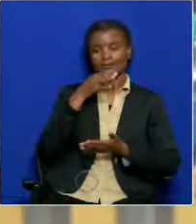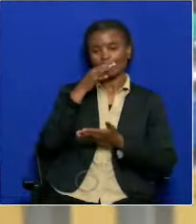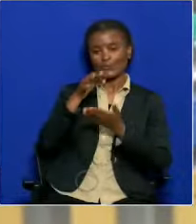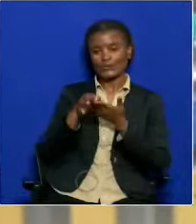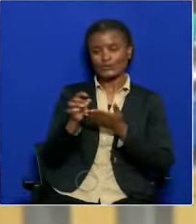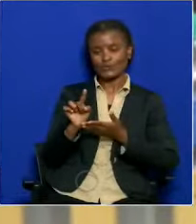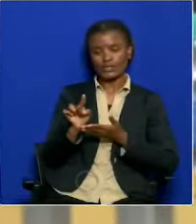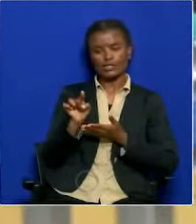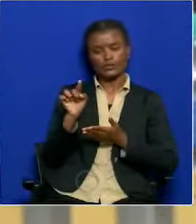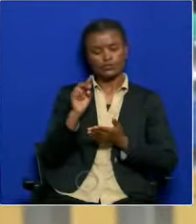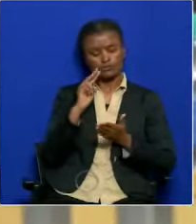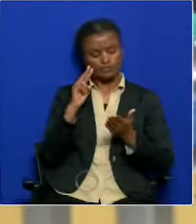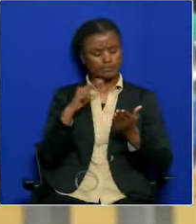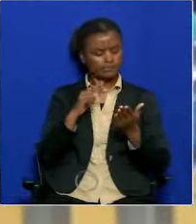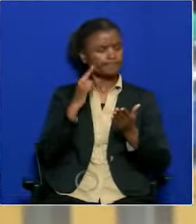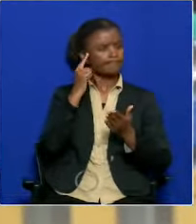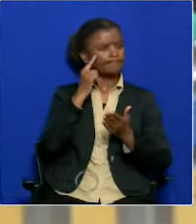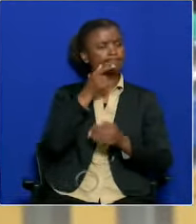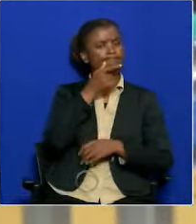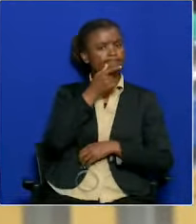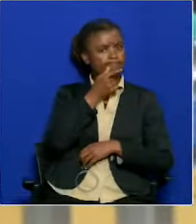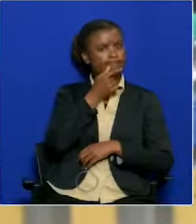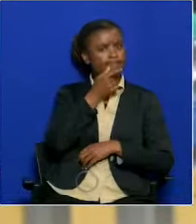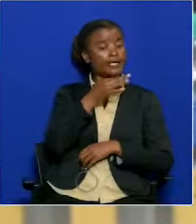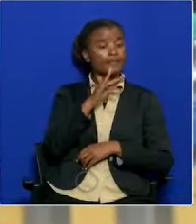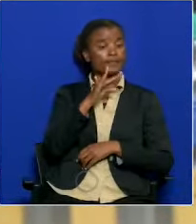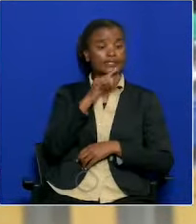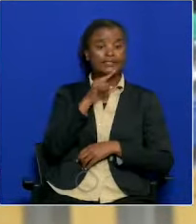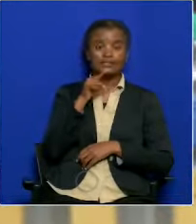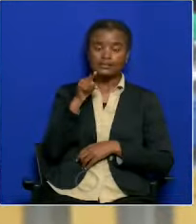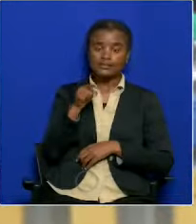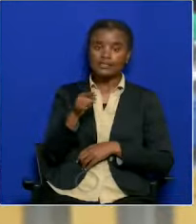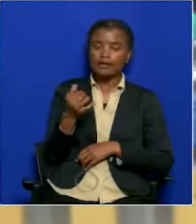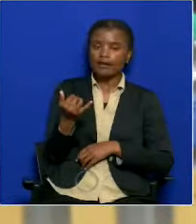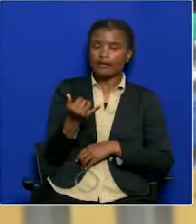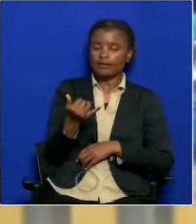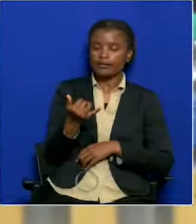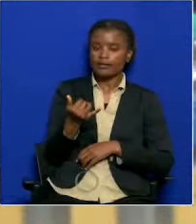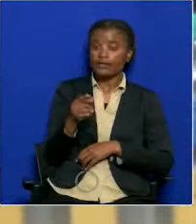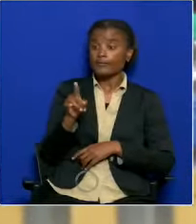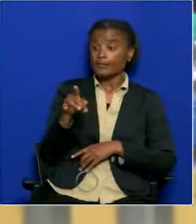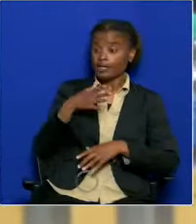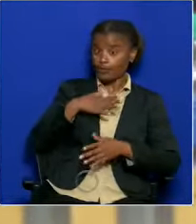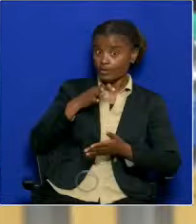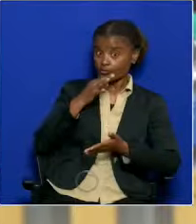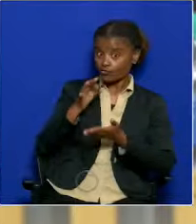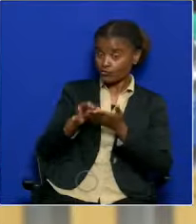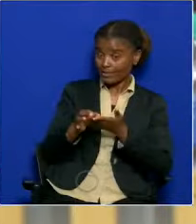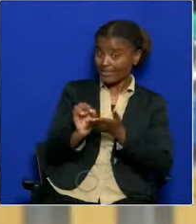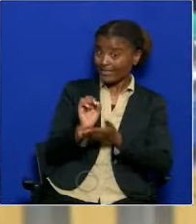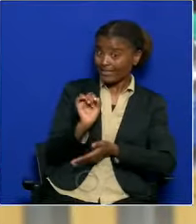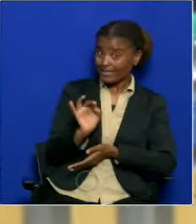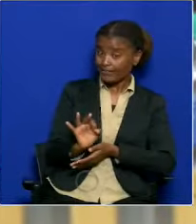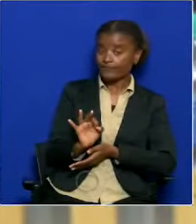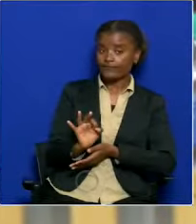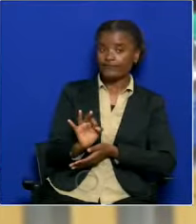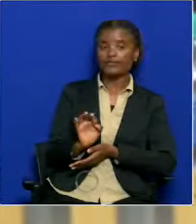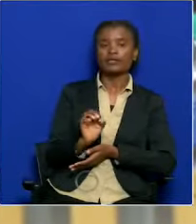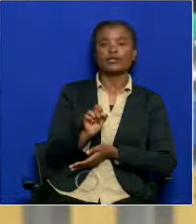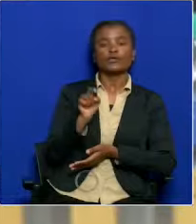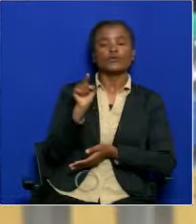impression that it creates? In fact, I want to put to you that if you were minded to